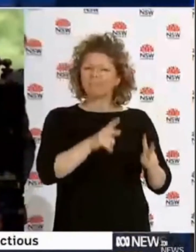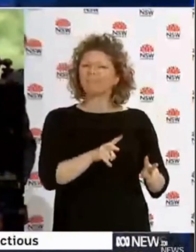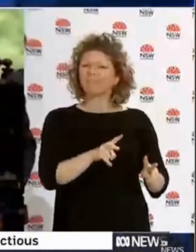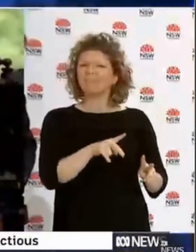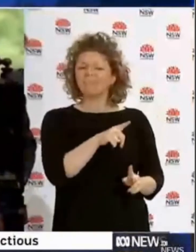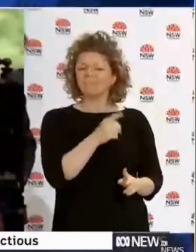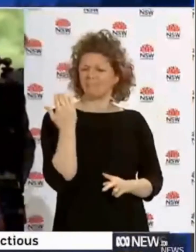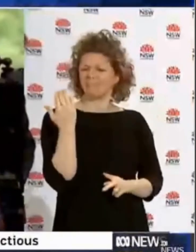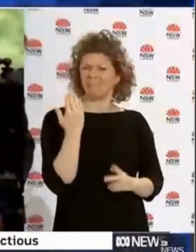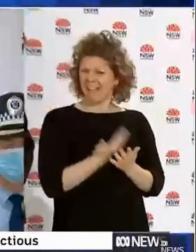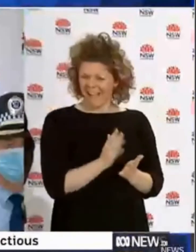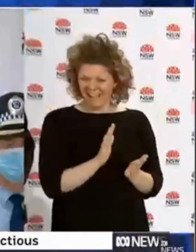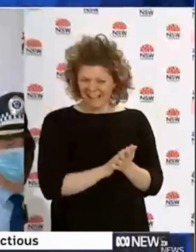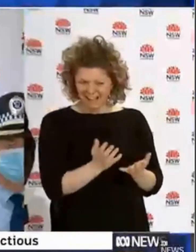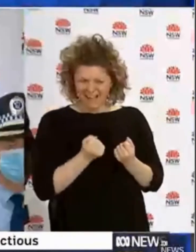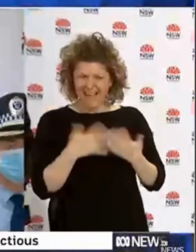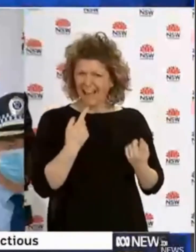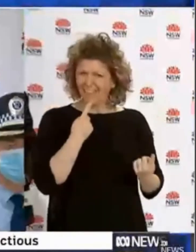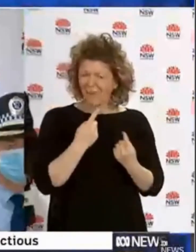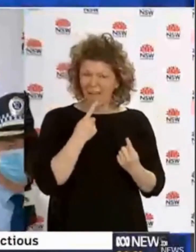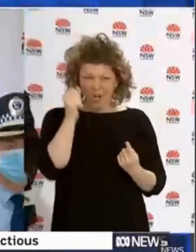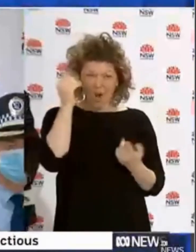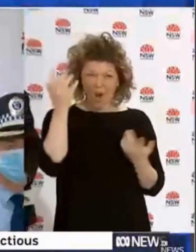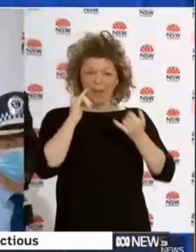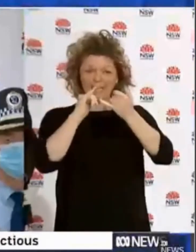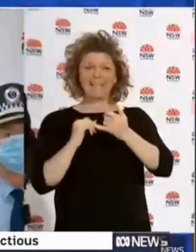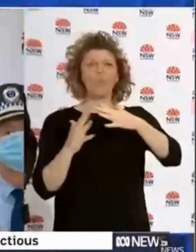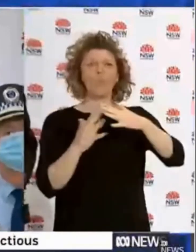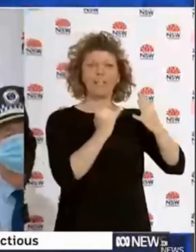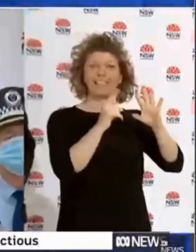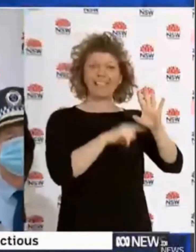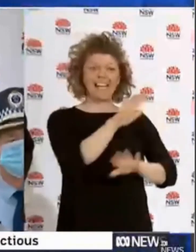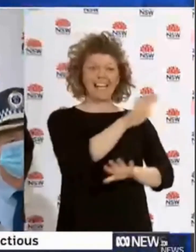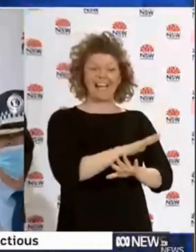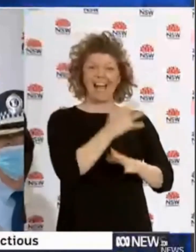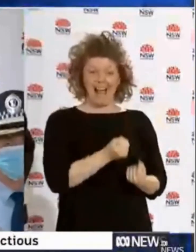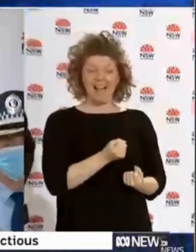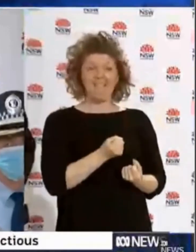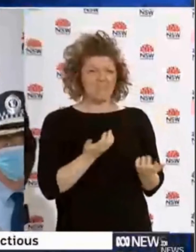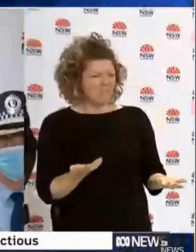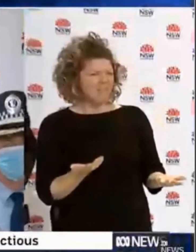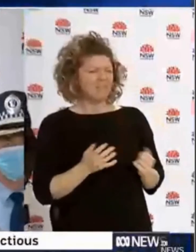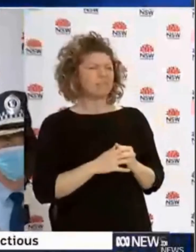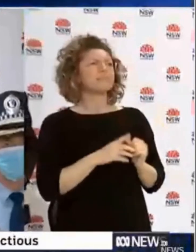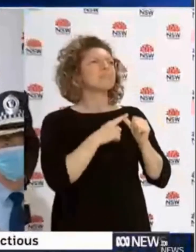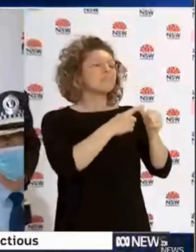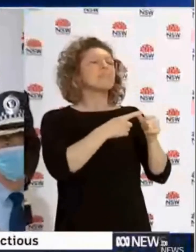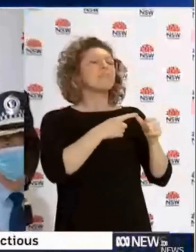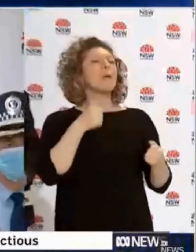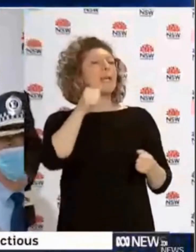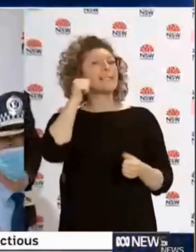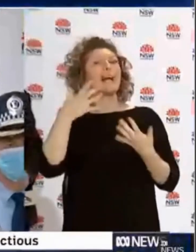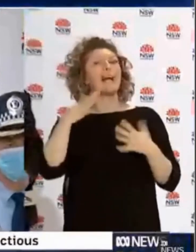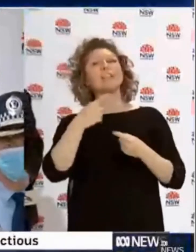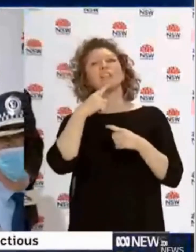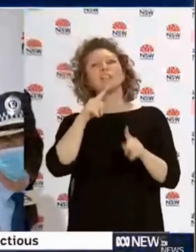did he acquire that? Look, we talked briefly about that particular gentleman yesterday, but what we are seeing, and